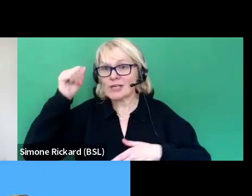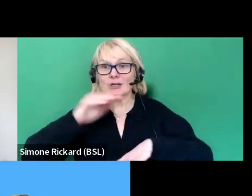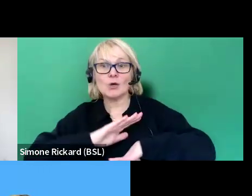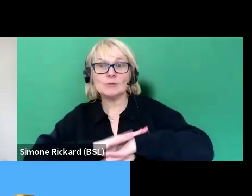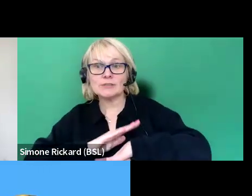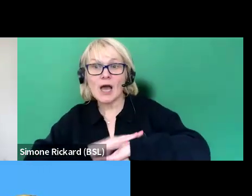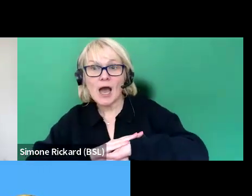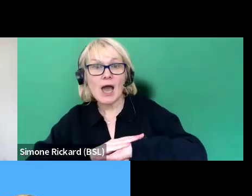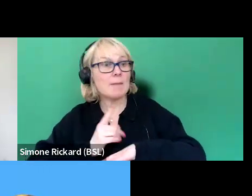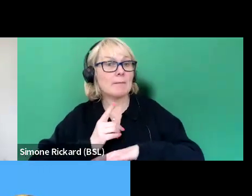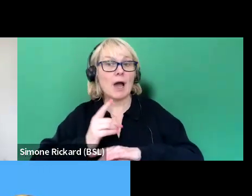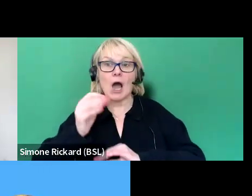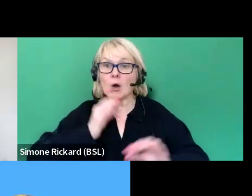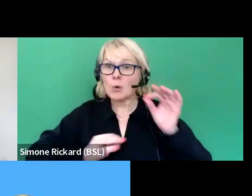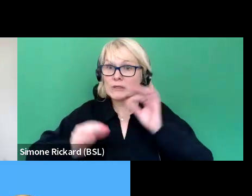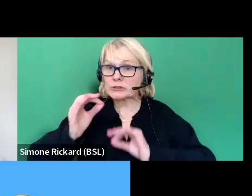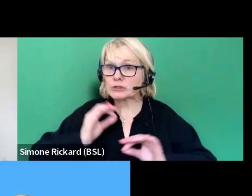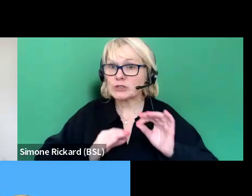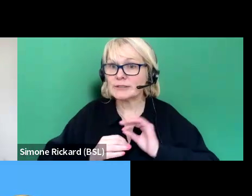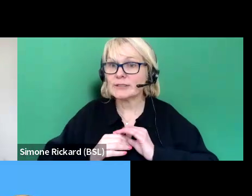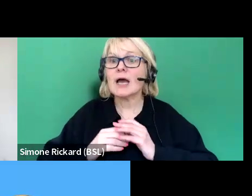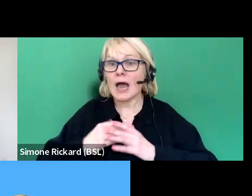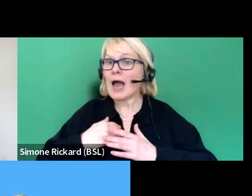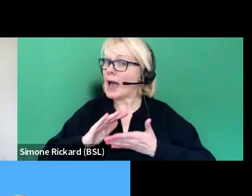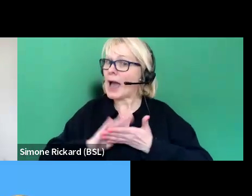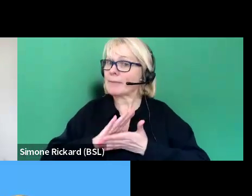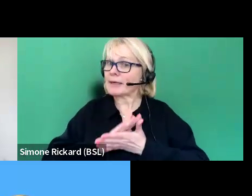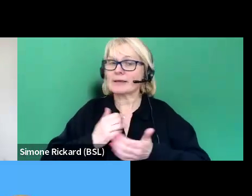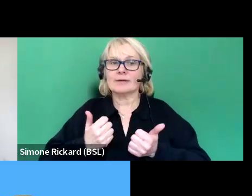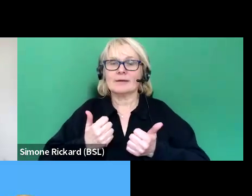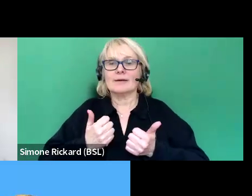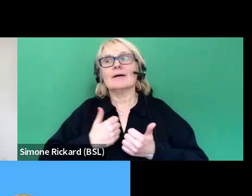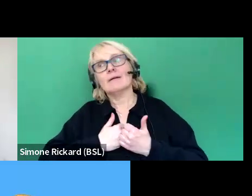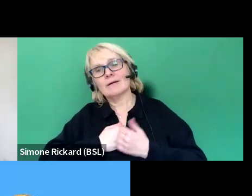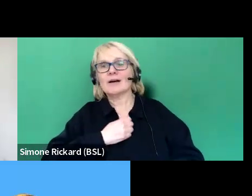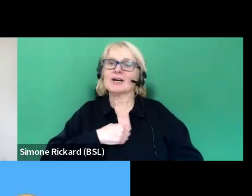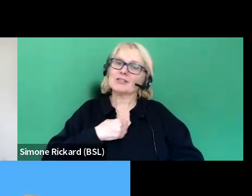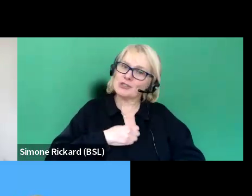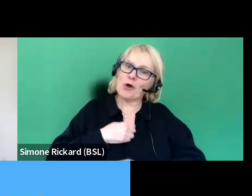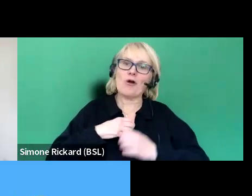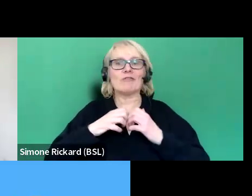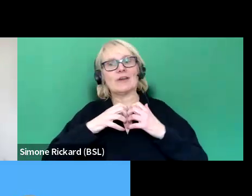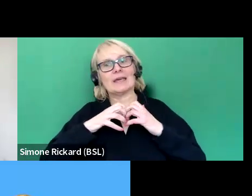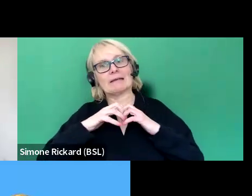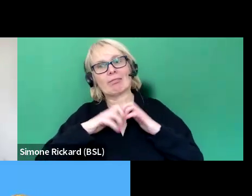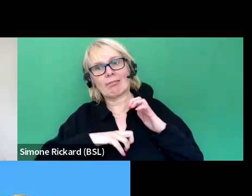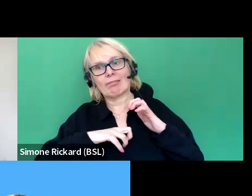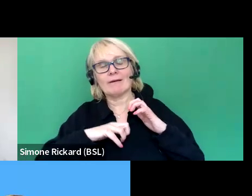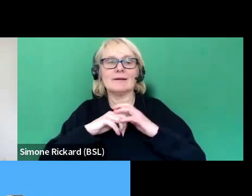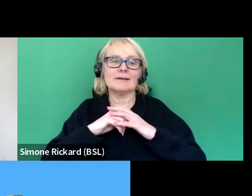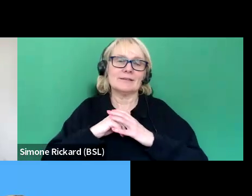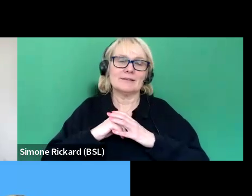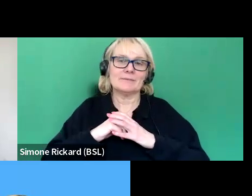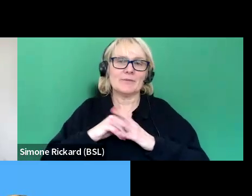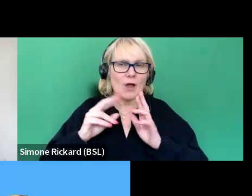I'm happy to take those. Thank you so much, Amy, and I'm really sorry for the tech problems for you and everyone in the